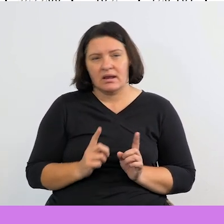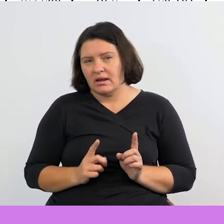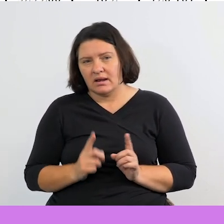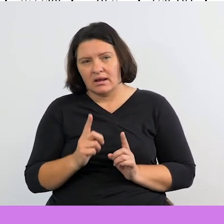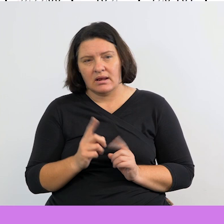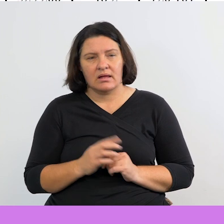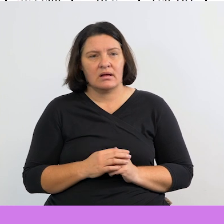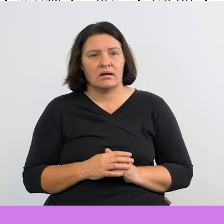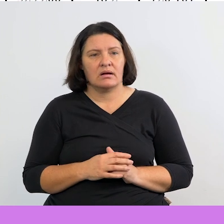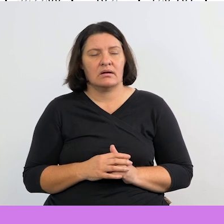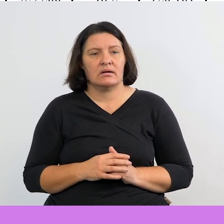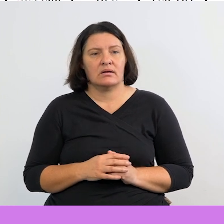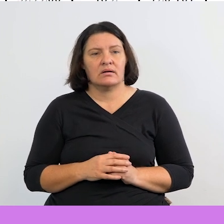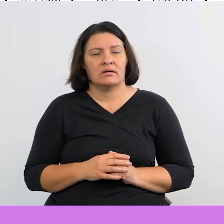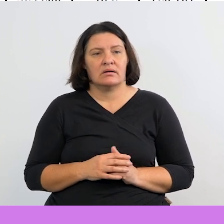us...